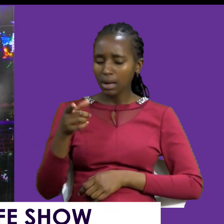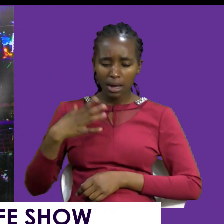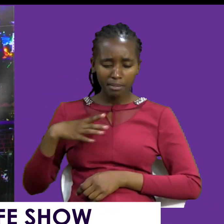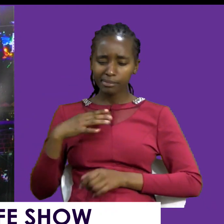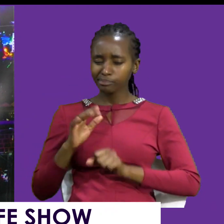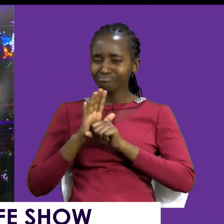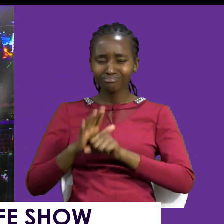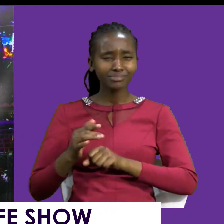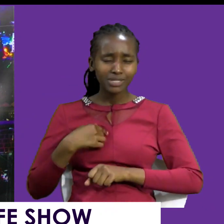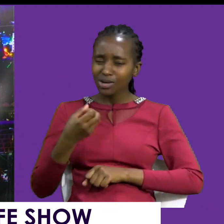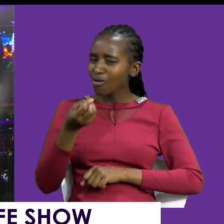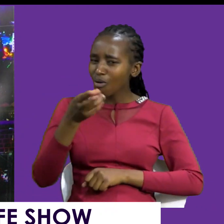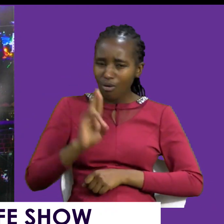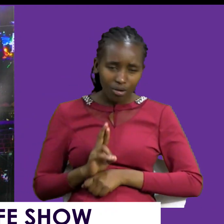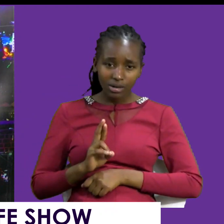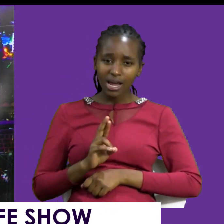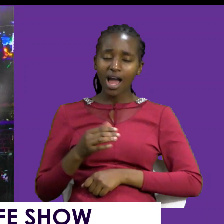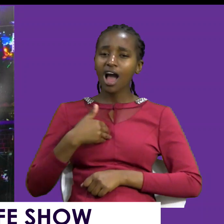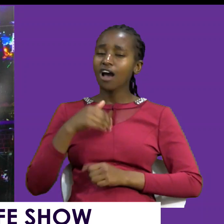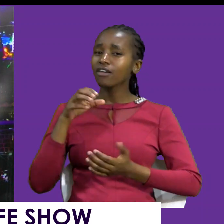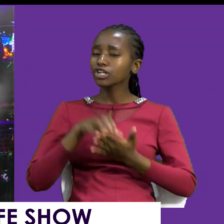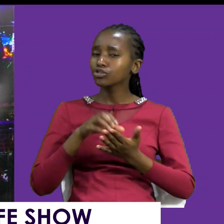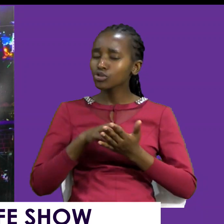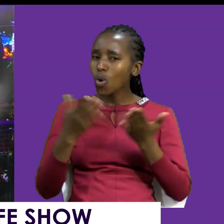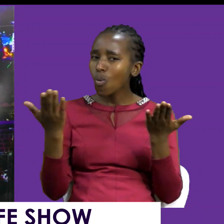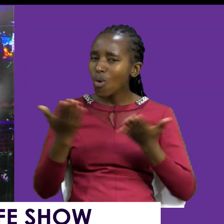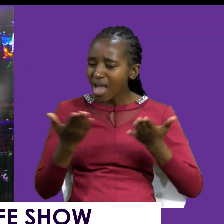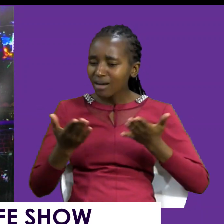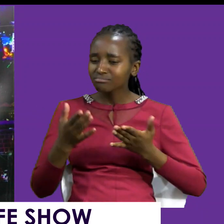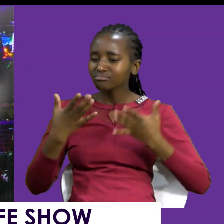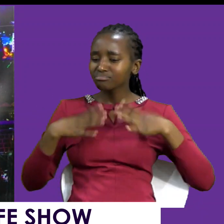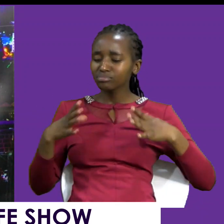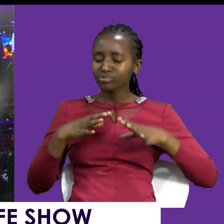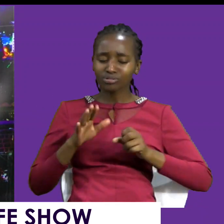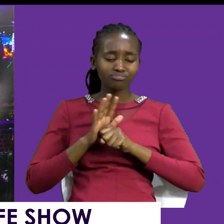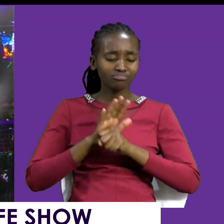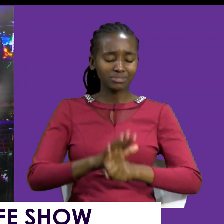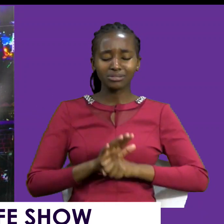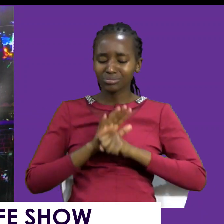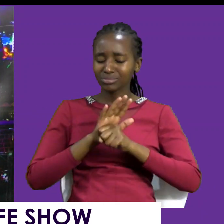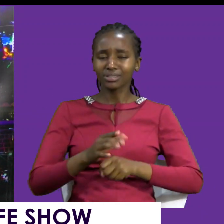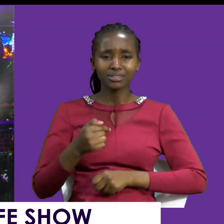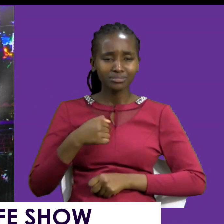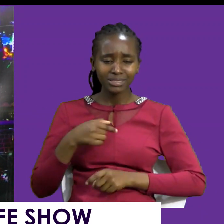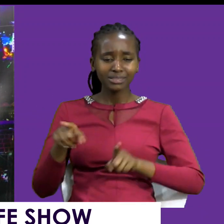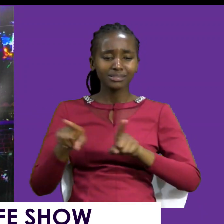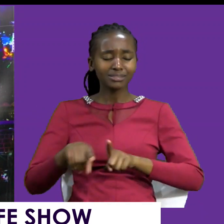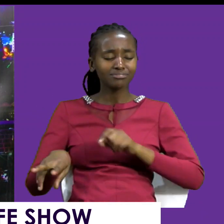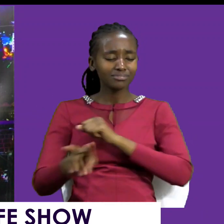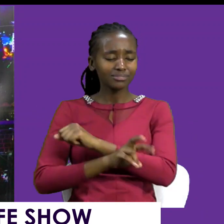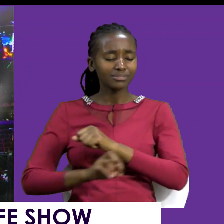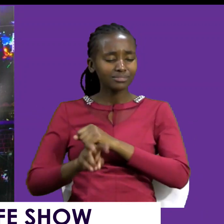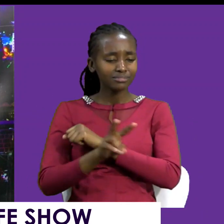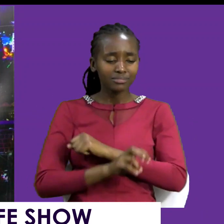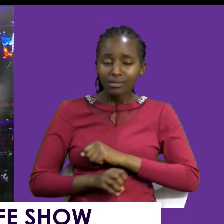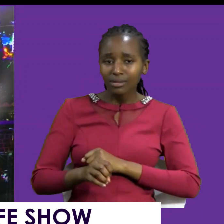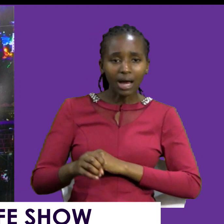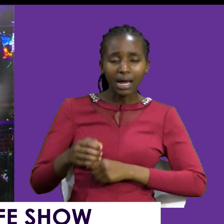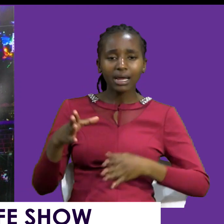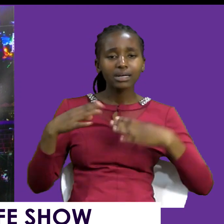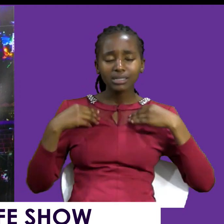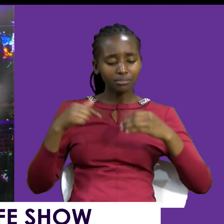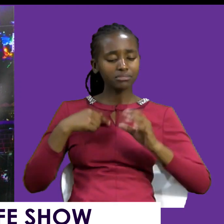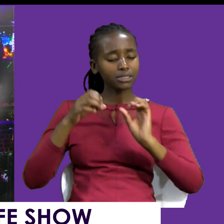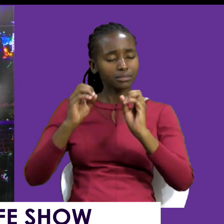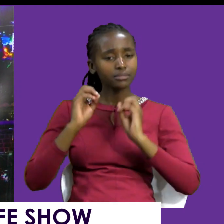in a situation where the people that you're dealing with are either conning you, manipulating you, taking advantage of you. These are